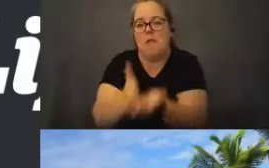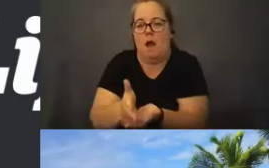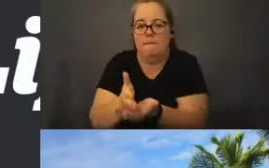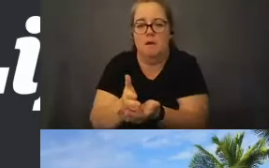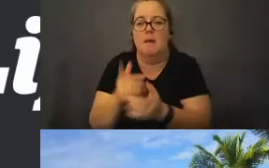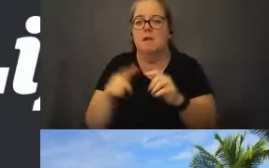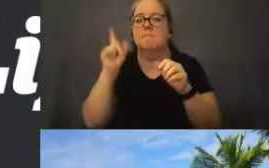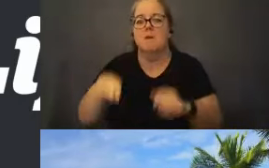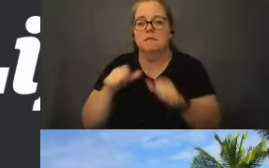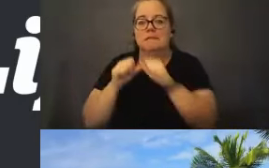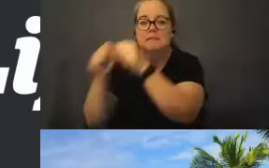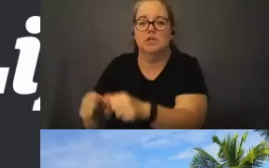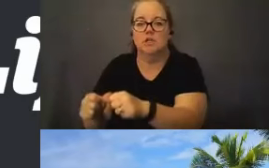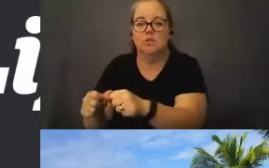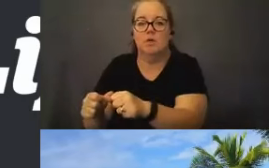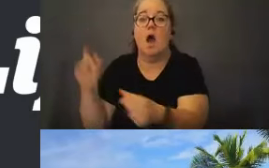Excuse me.